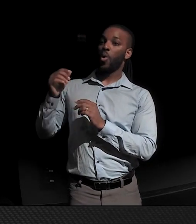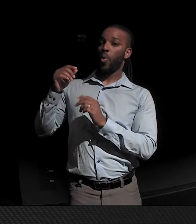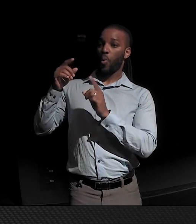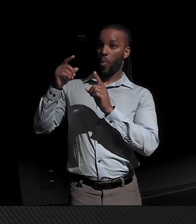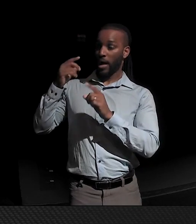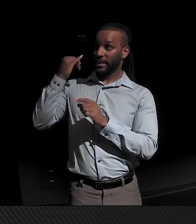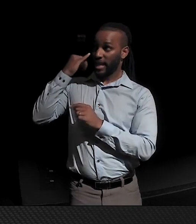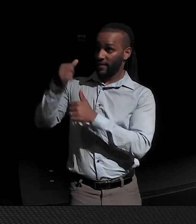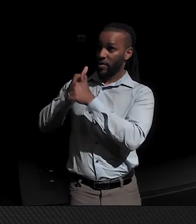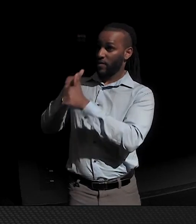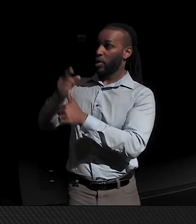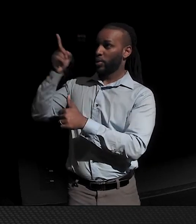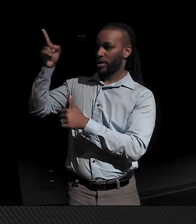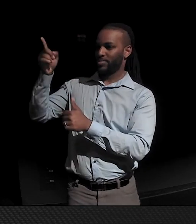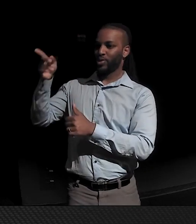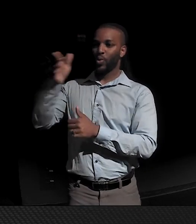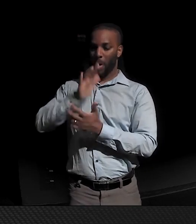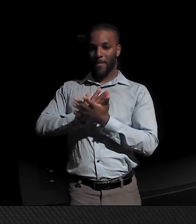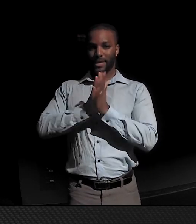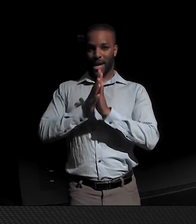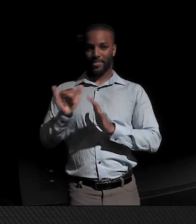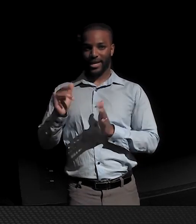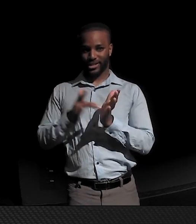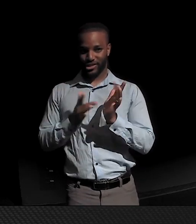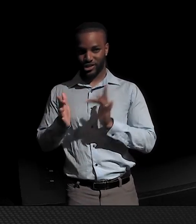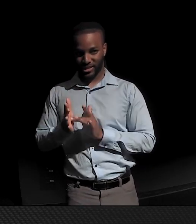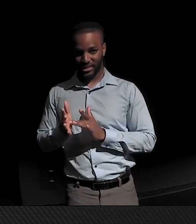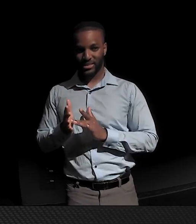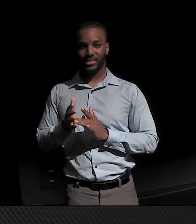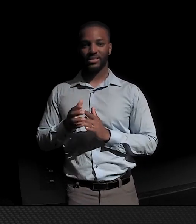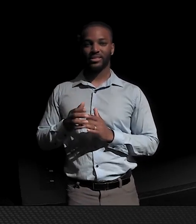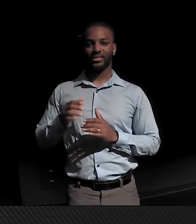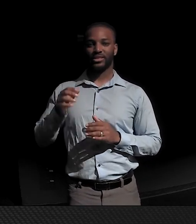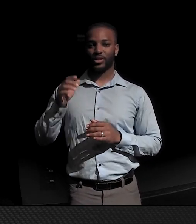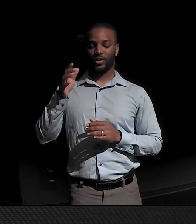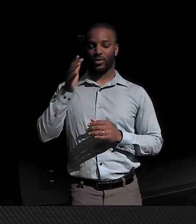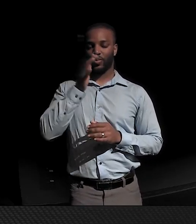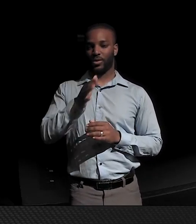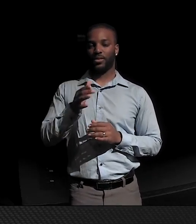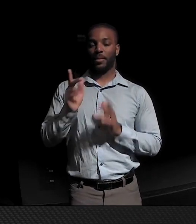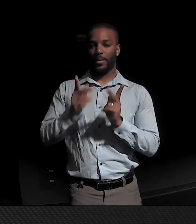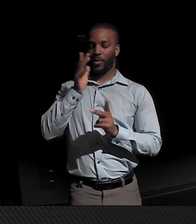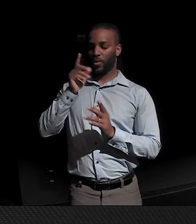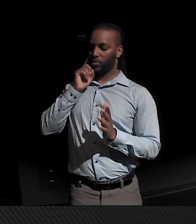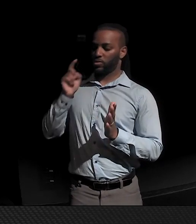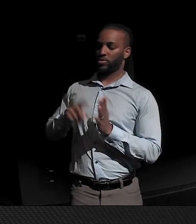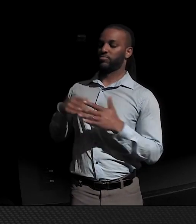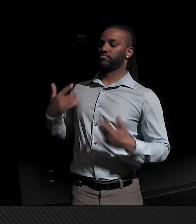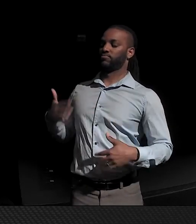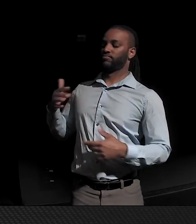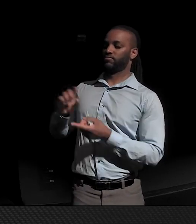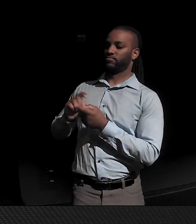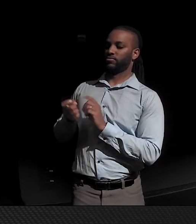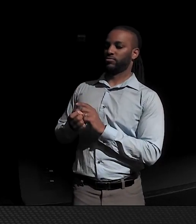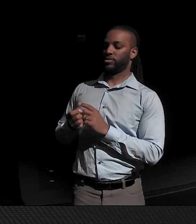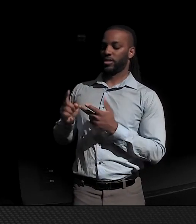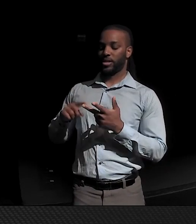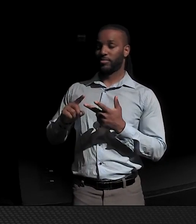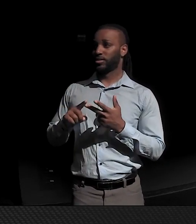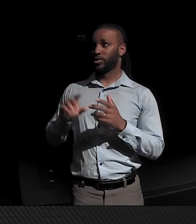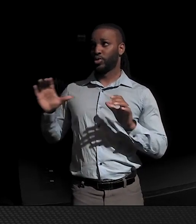your life, the fruit of the Spirit, right? Become like Jesus is seeing these things on display. And then to do what he said.